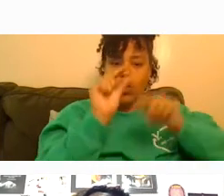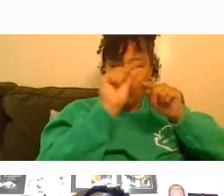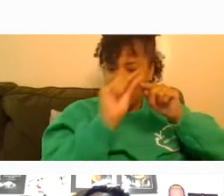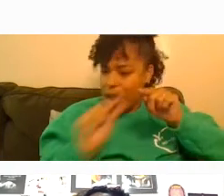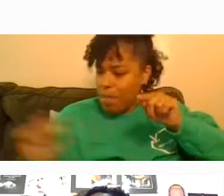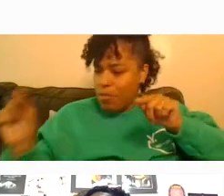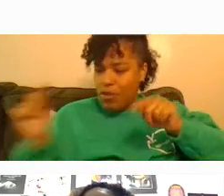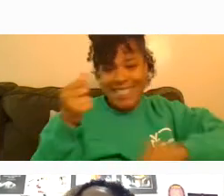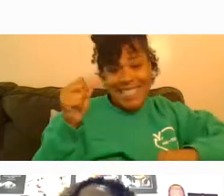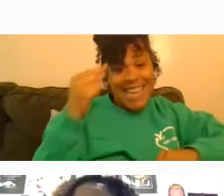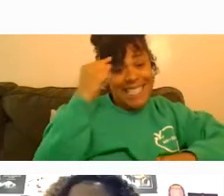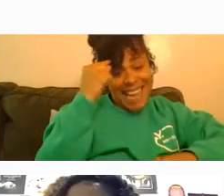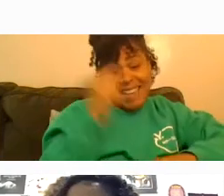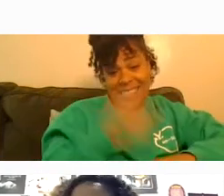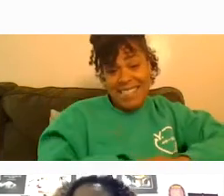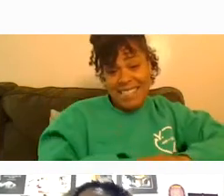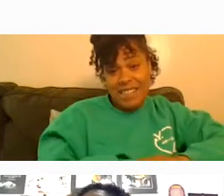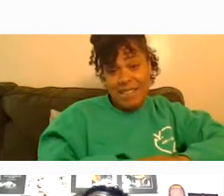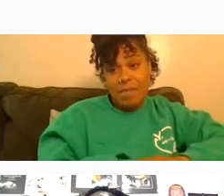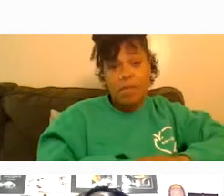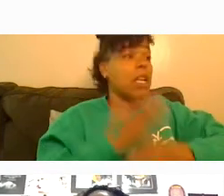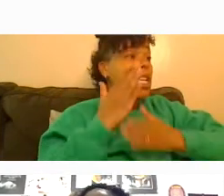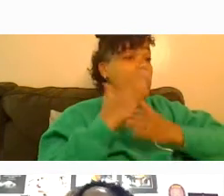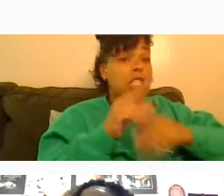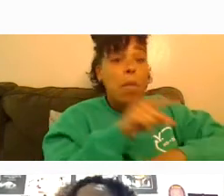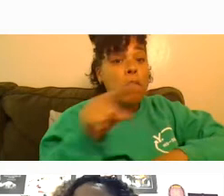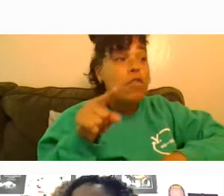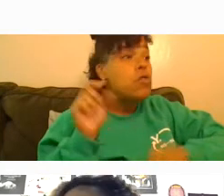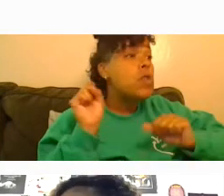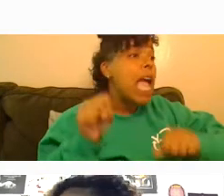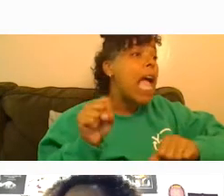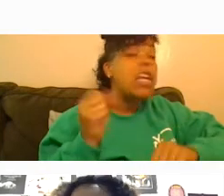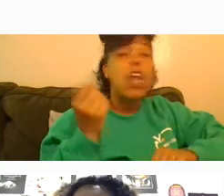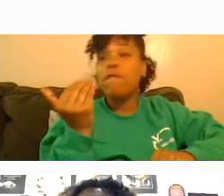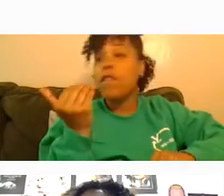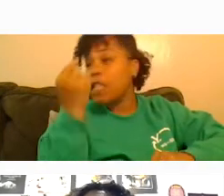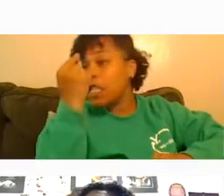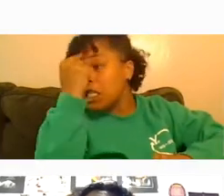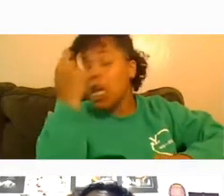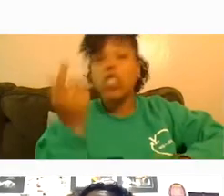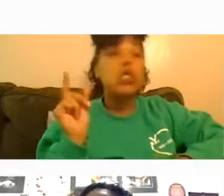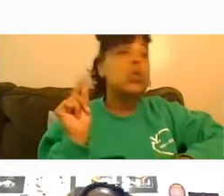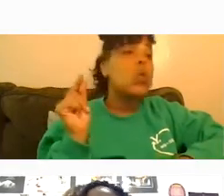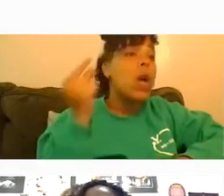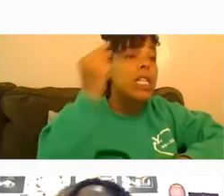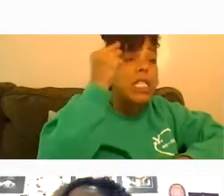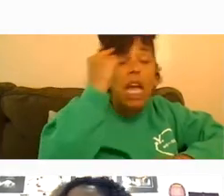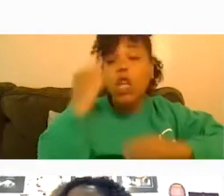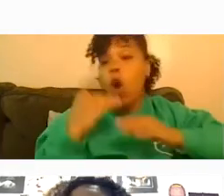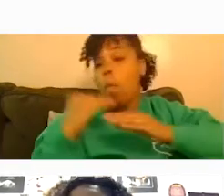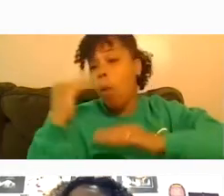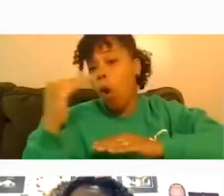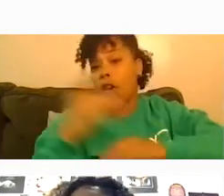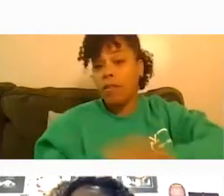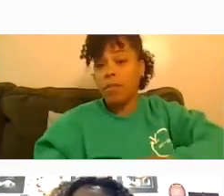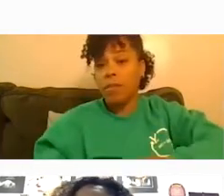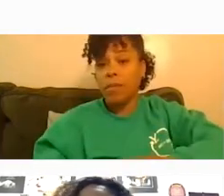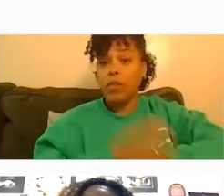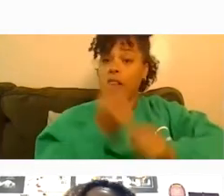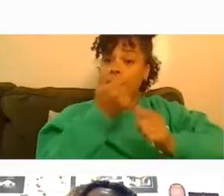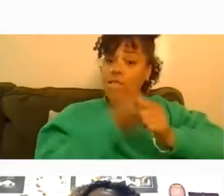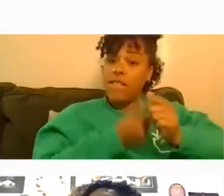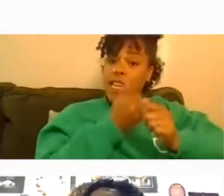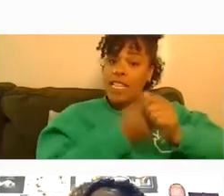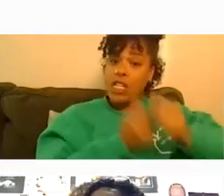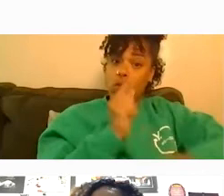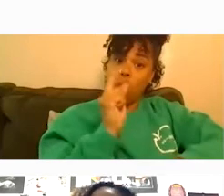a plan. Some of you could take 15 cents. Some of you could take 20 or more. See, if for every dollar you make, you